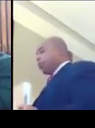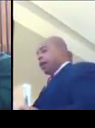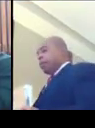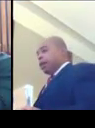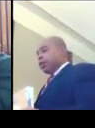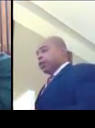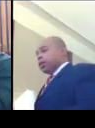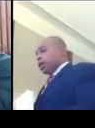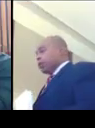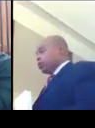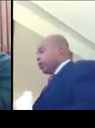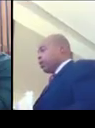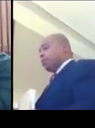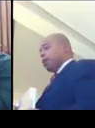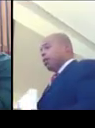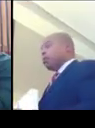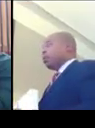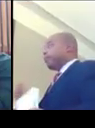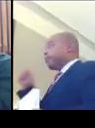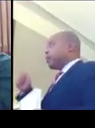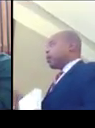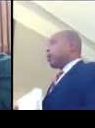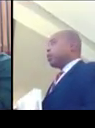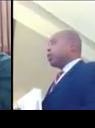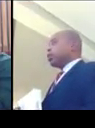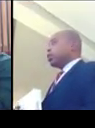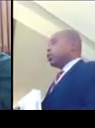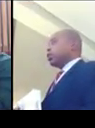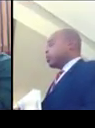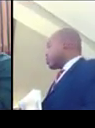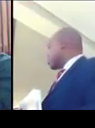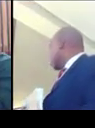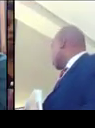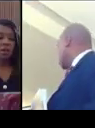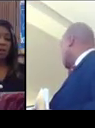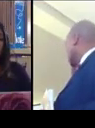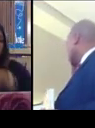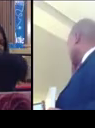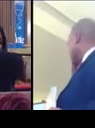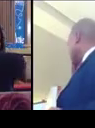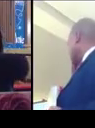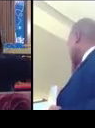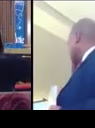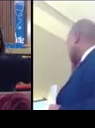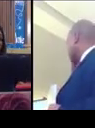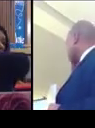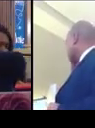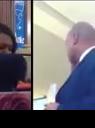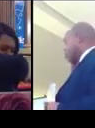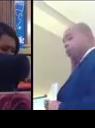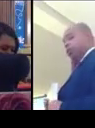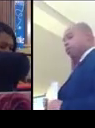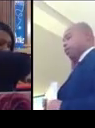the planning process. So he's going to be here, well, here with us in his church in Spears. So yeah, but at the